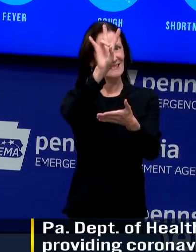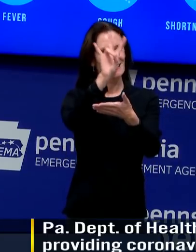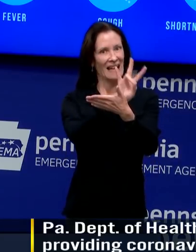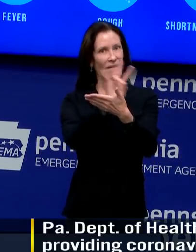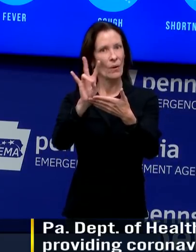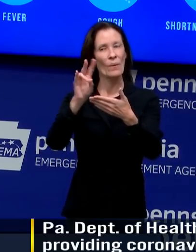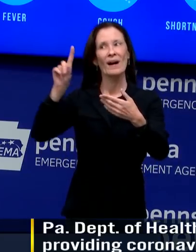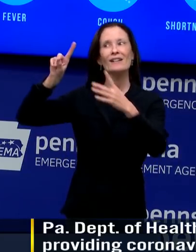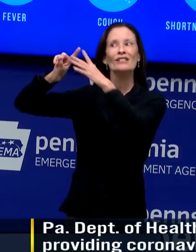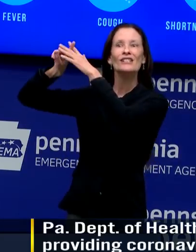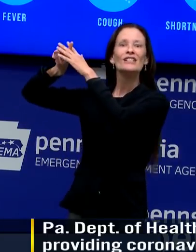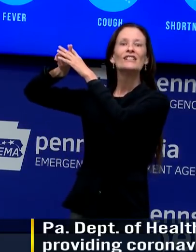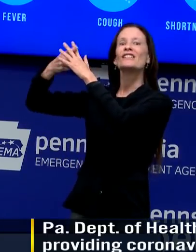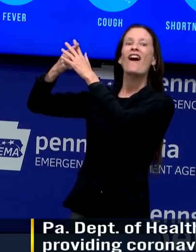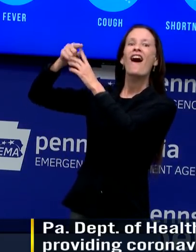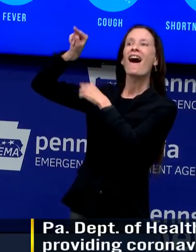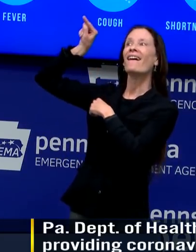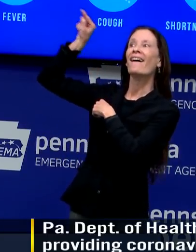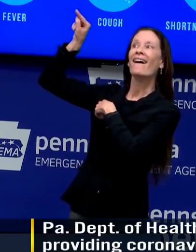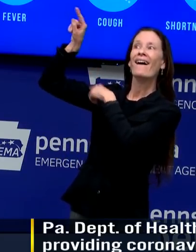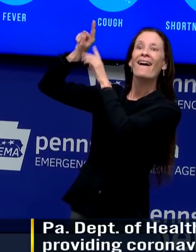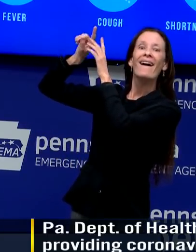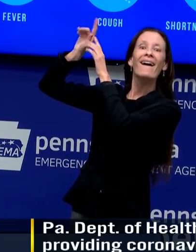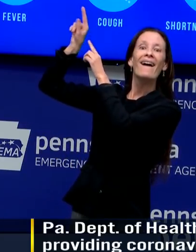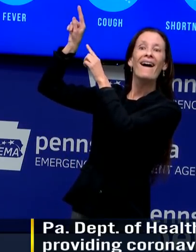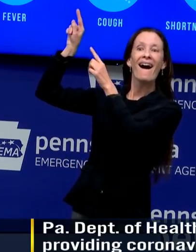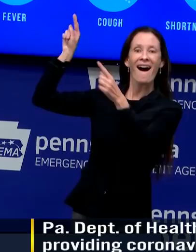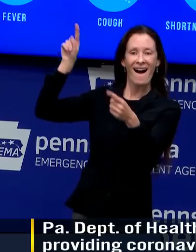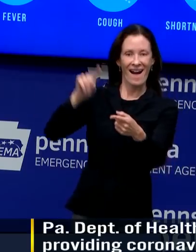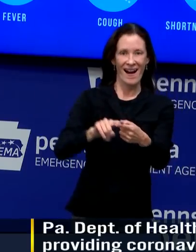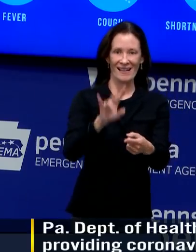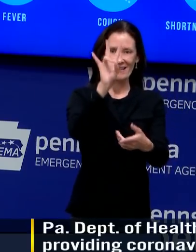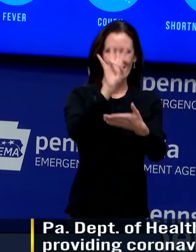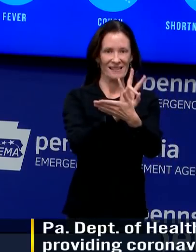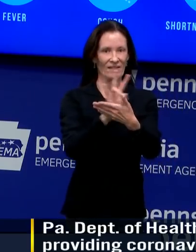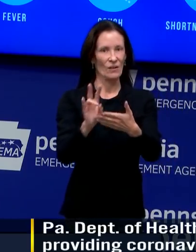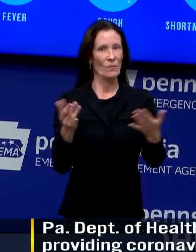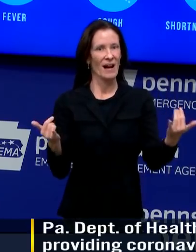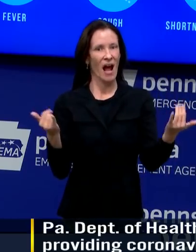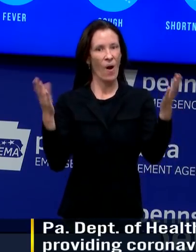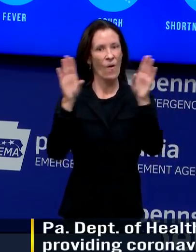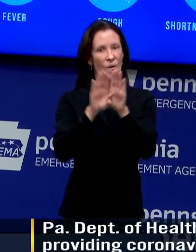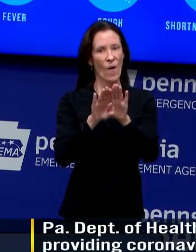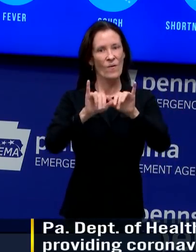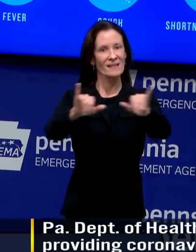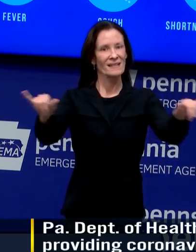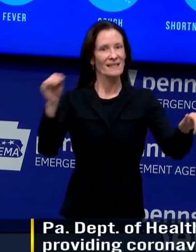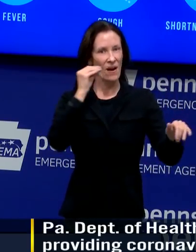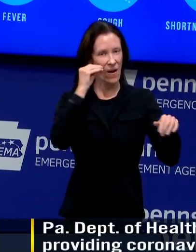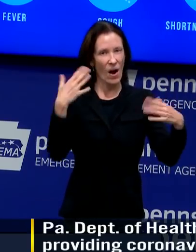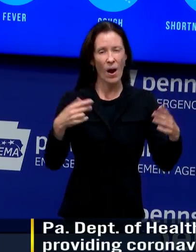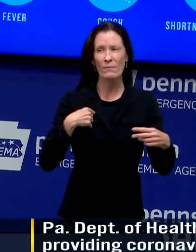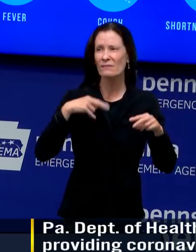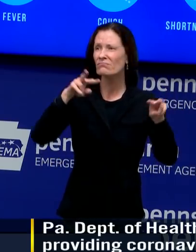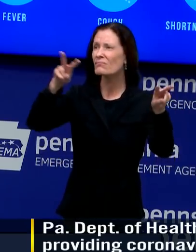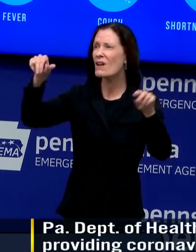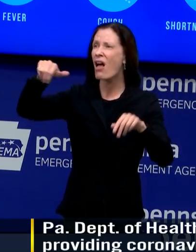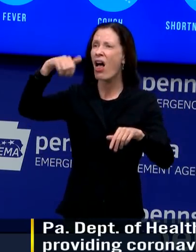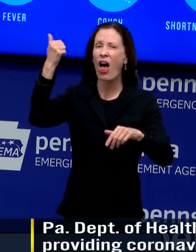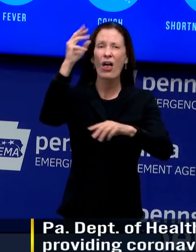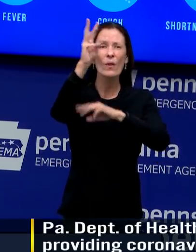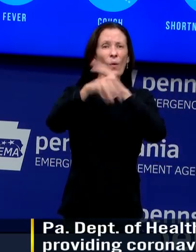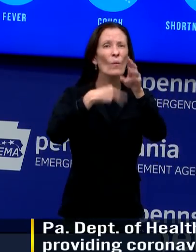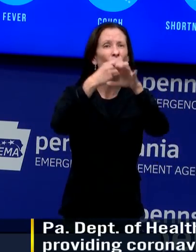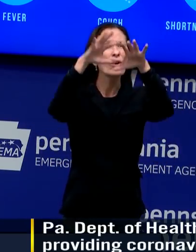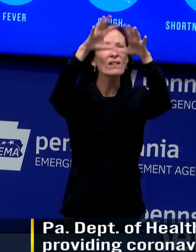communities in other countries. We had already been preparing for the coronavirus's arrival for several weeks when we received that first